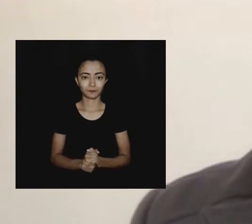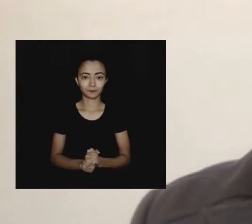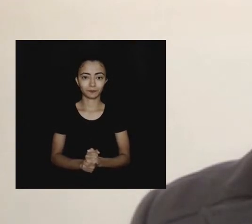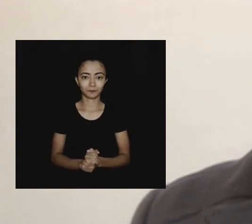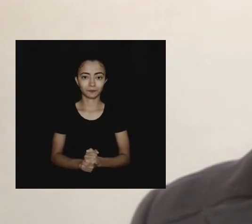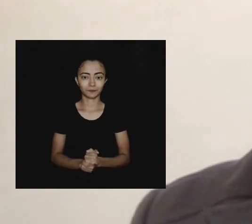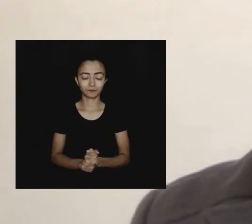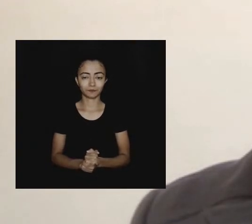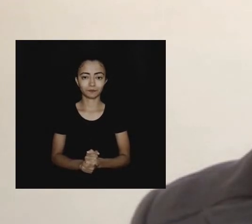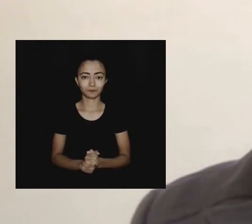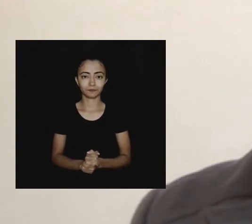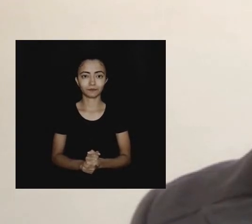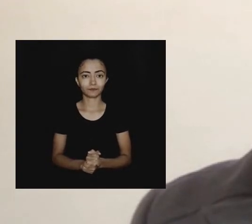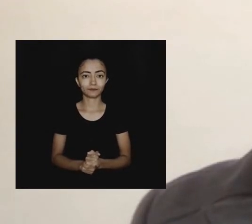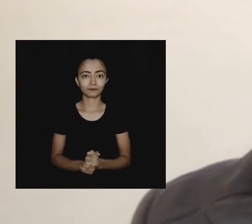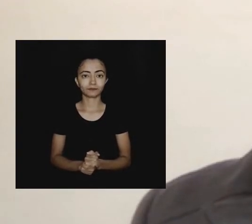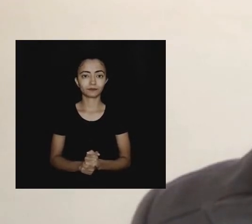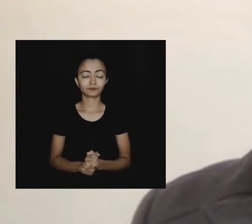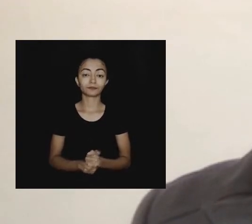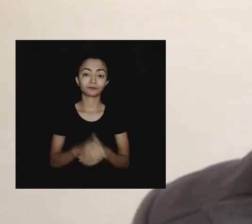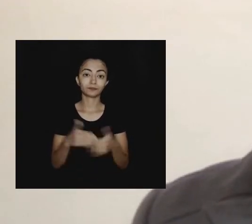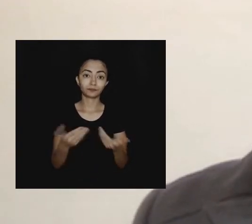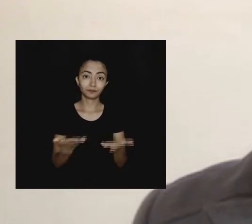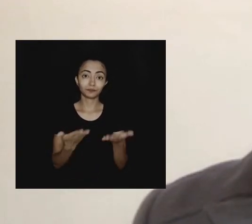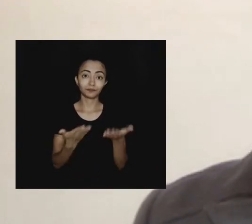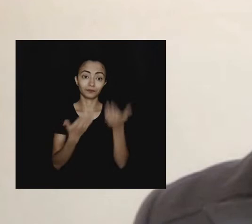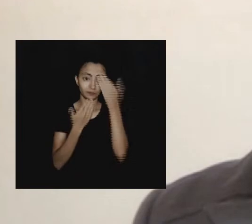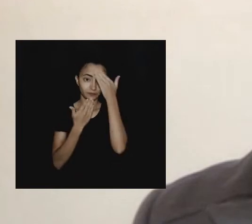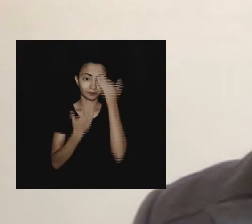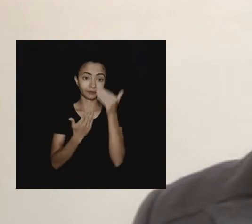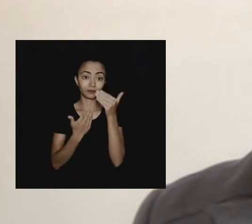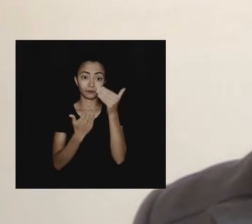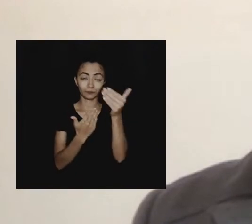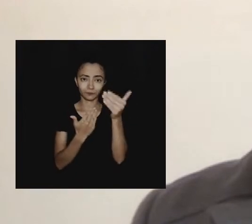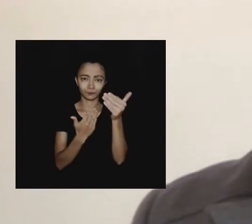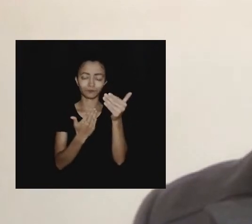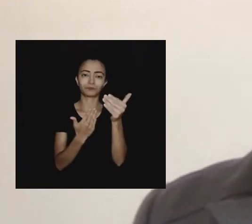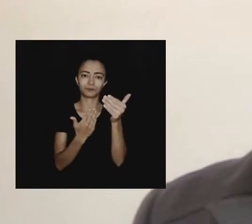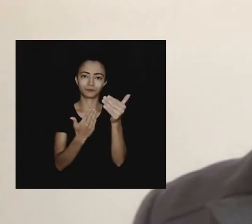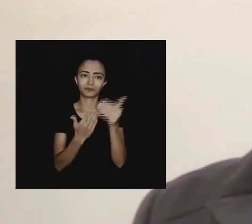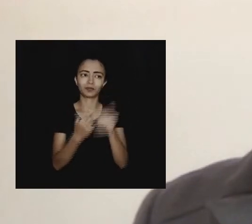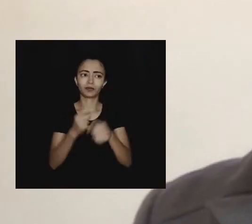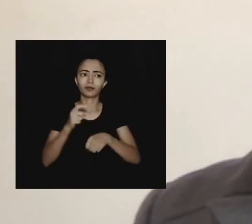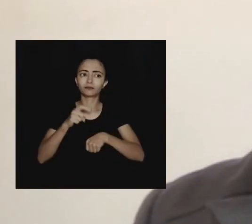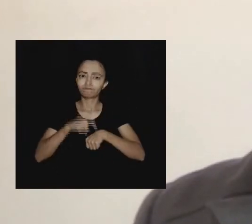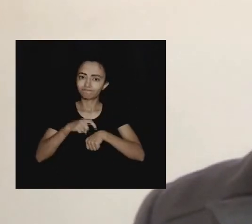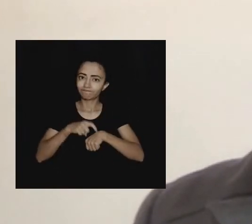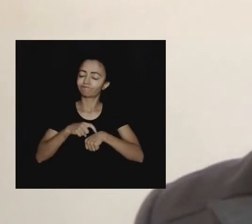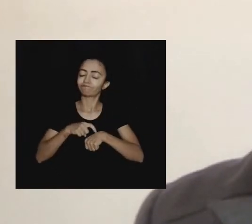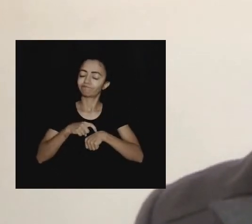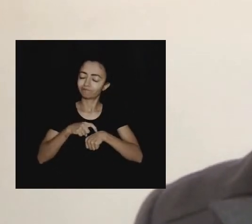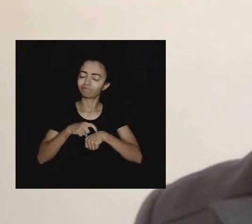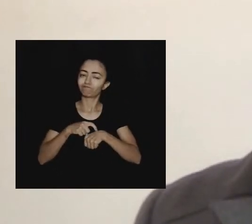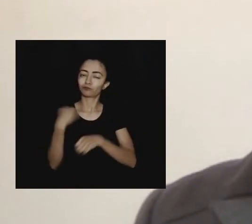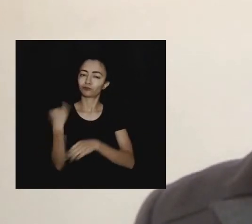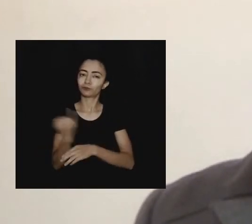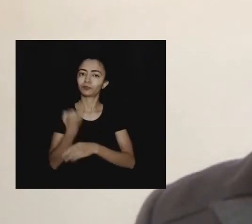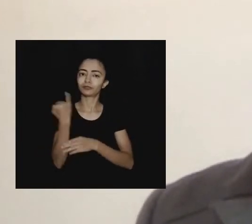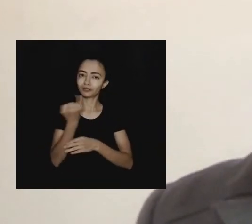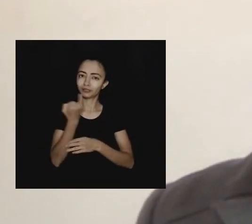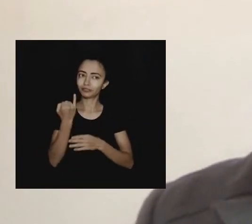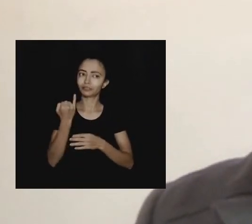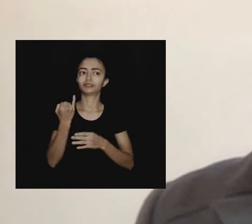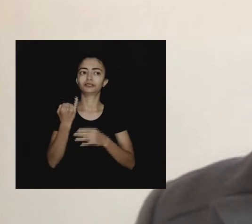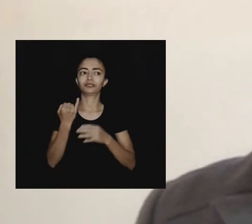Muito bem. Agradeço muito. I'd like to really think this moment. It's a